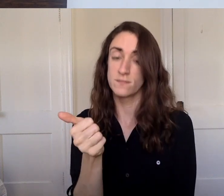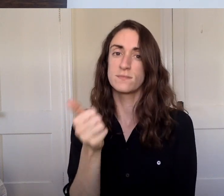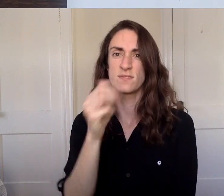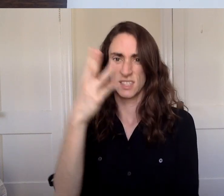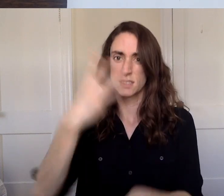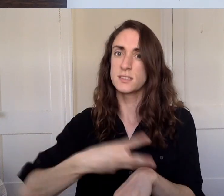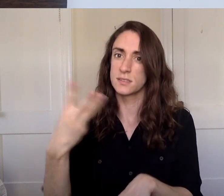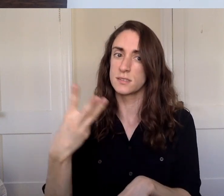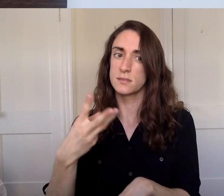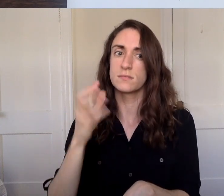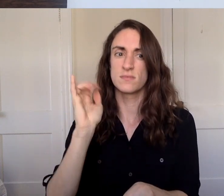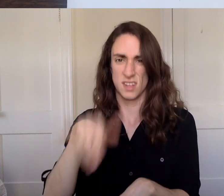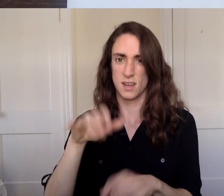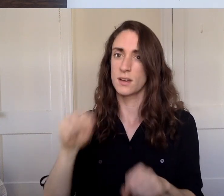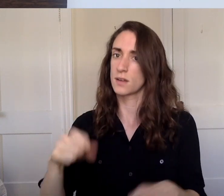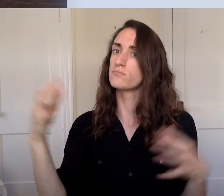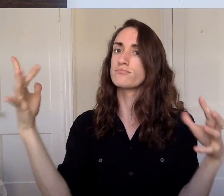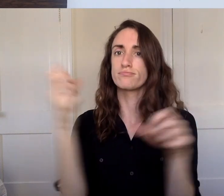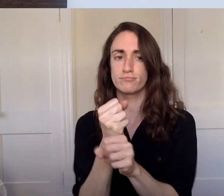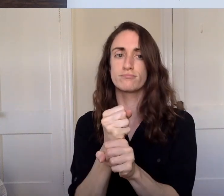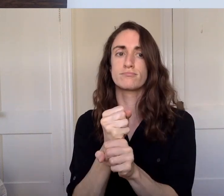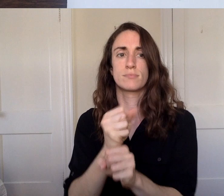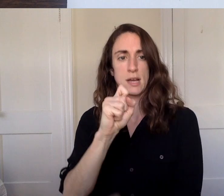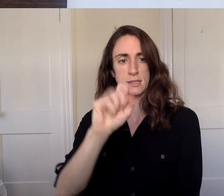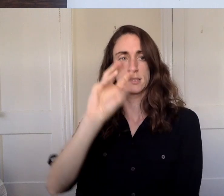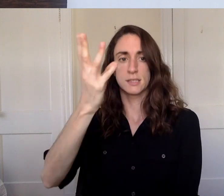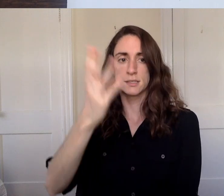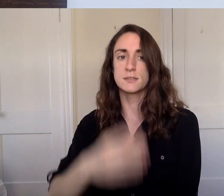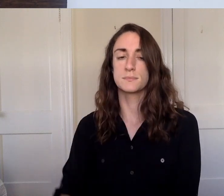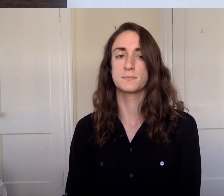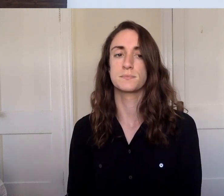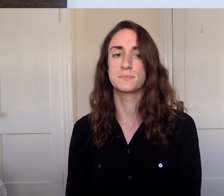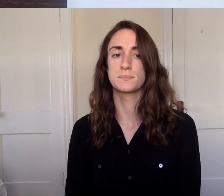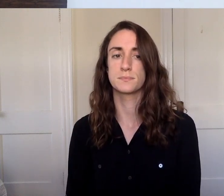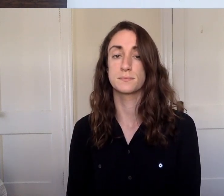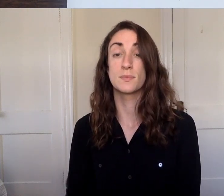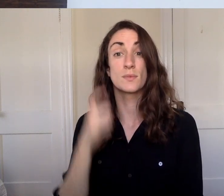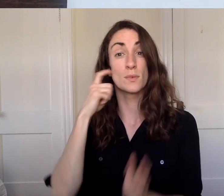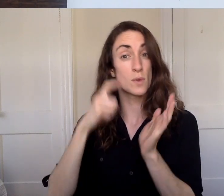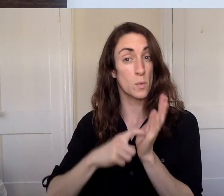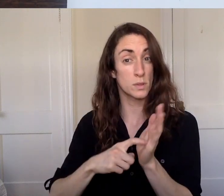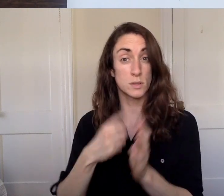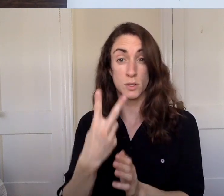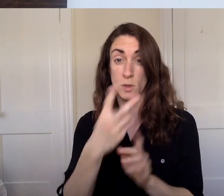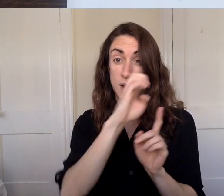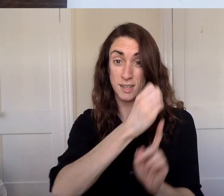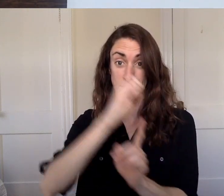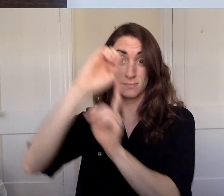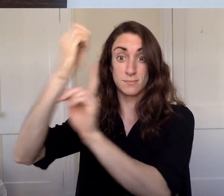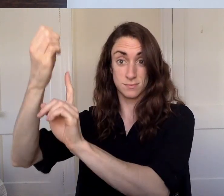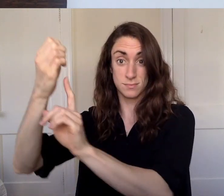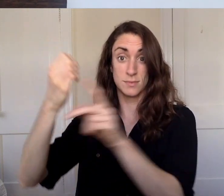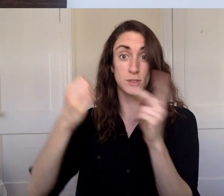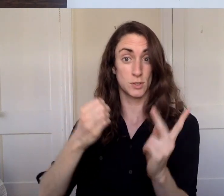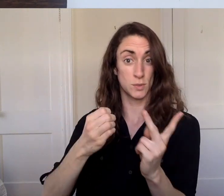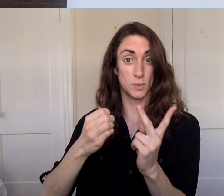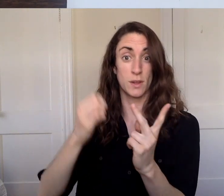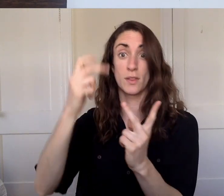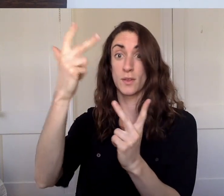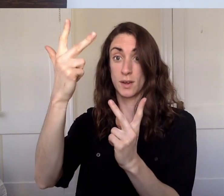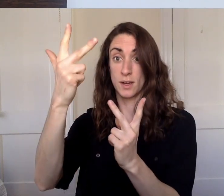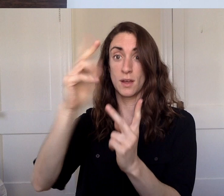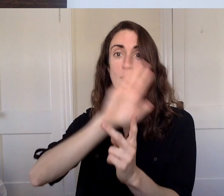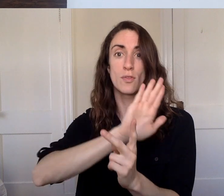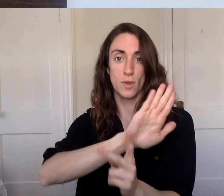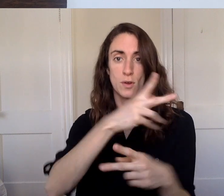Now x times itself 6 times can be rewritten as x to the 6th. Notice that the two exponents in the original expression, when multiplied together, give